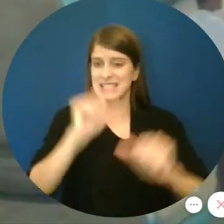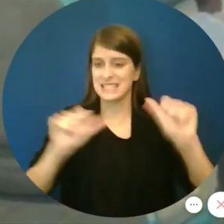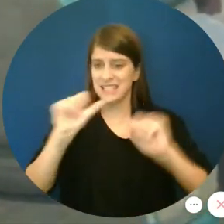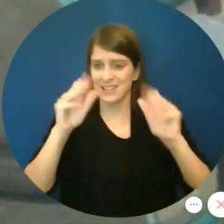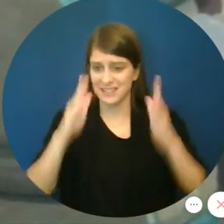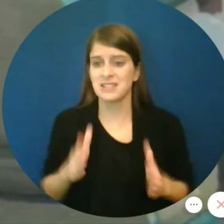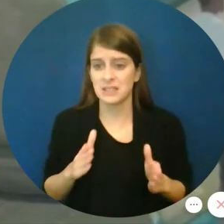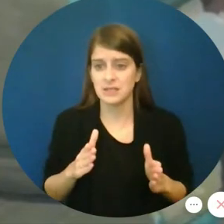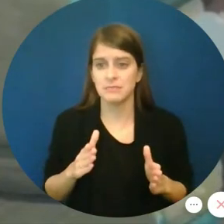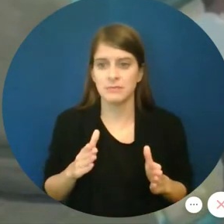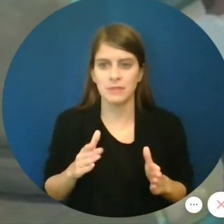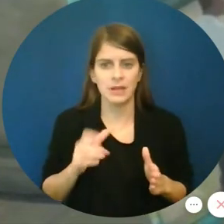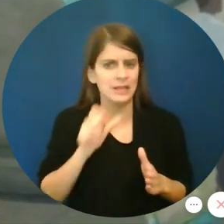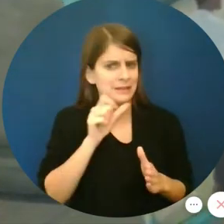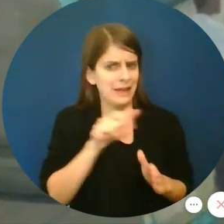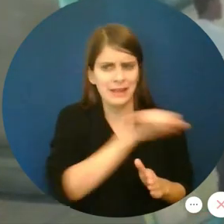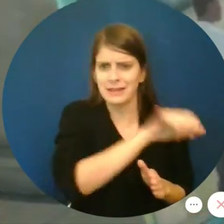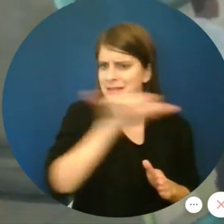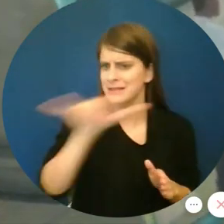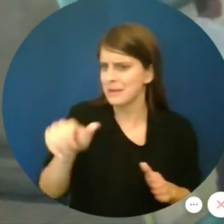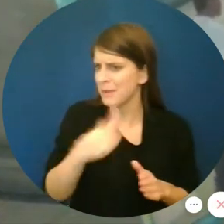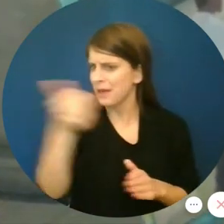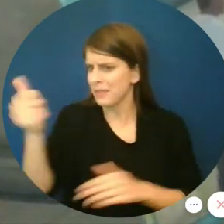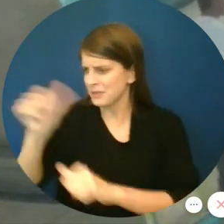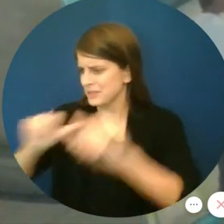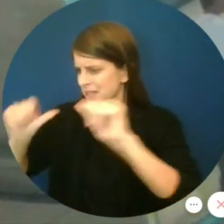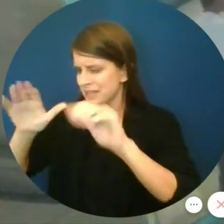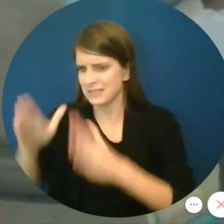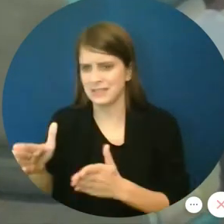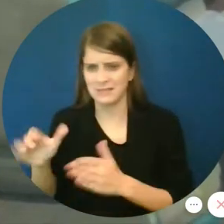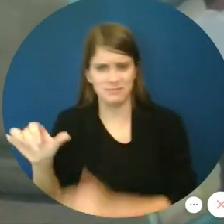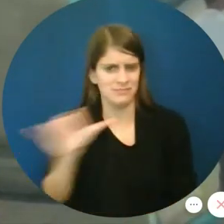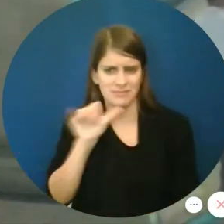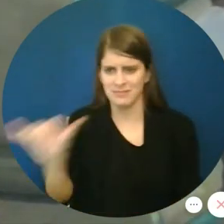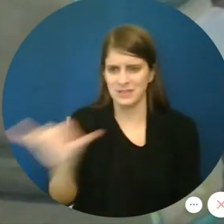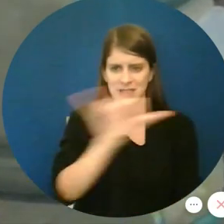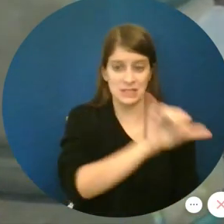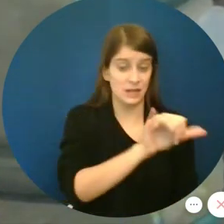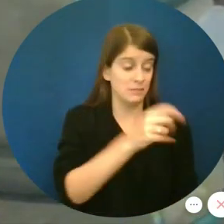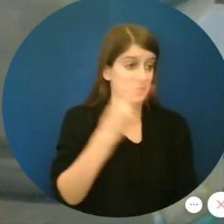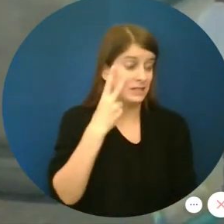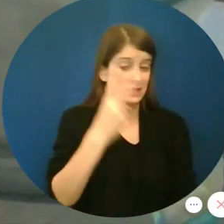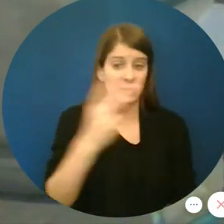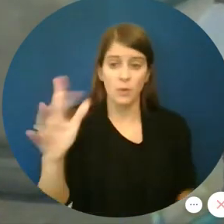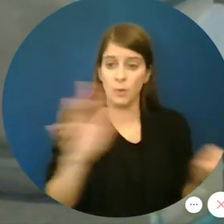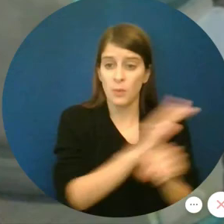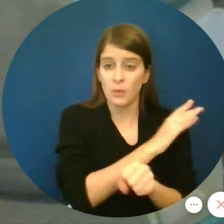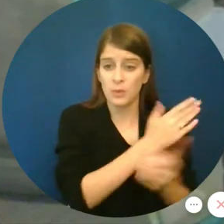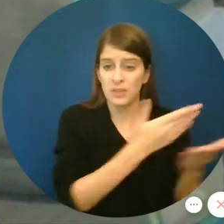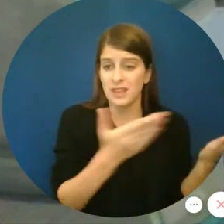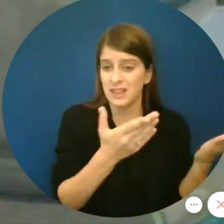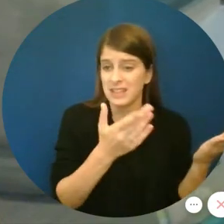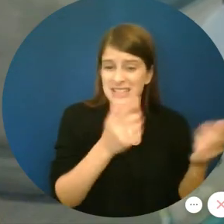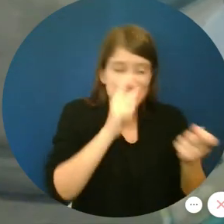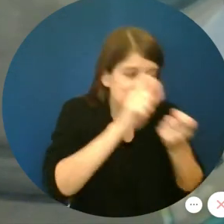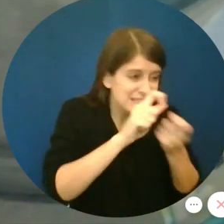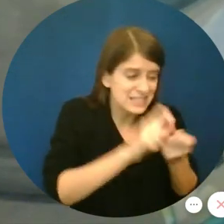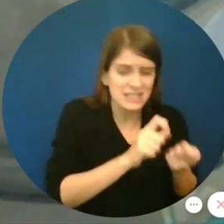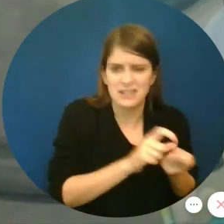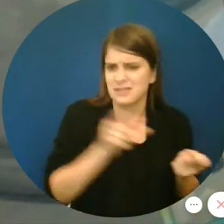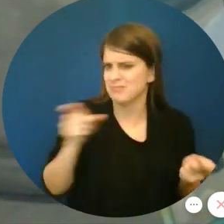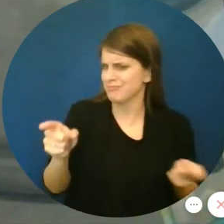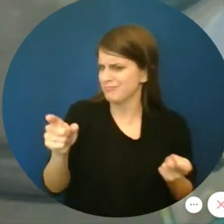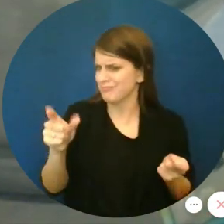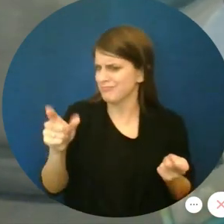other scientists. He saw the whole, where others saw only parts. He noticed details others failed